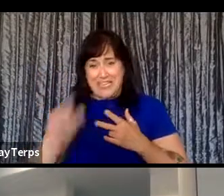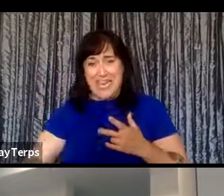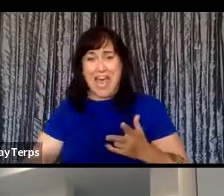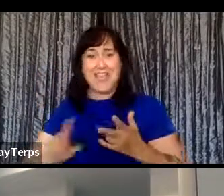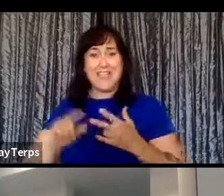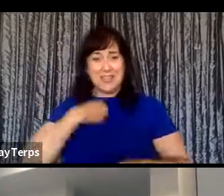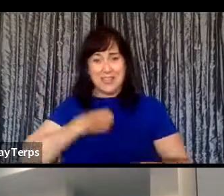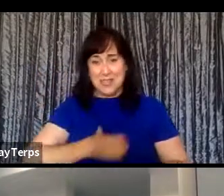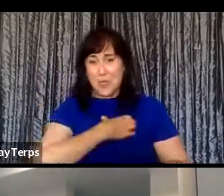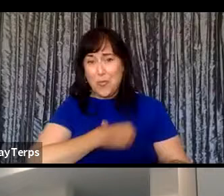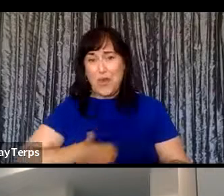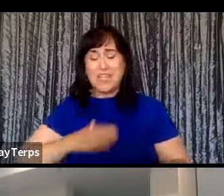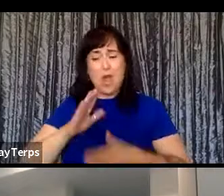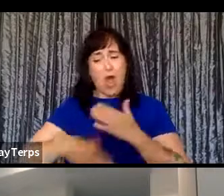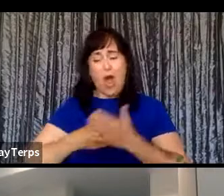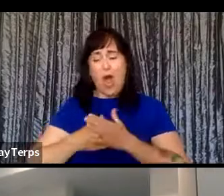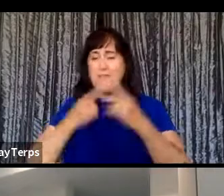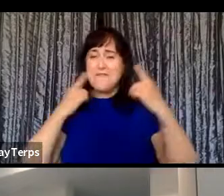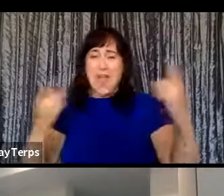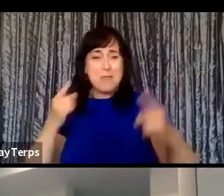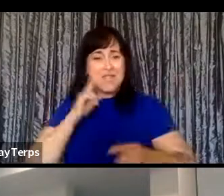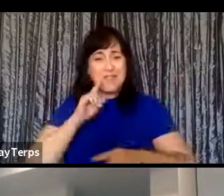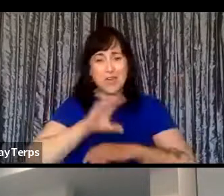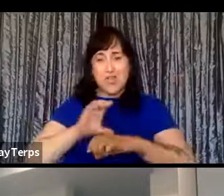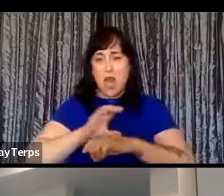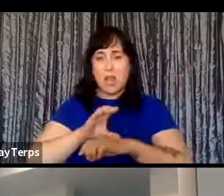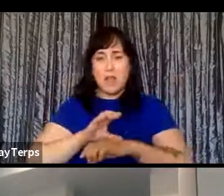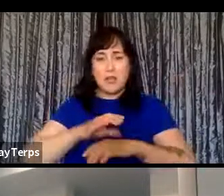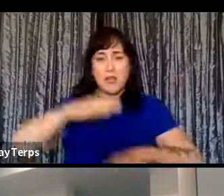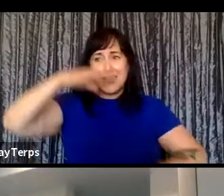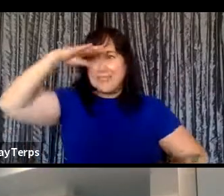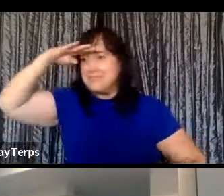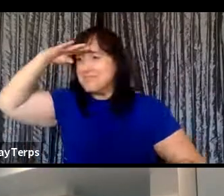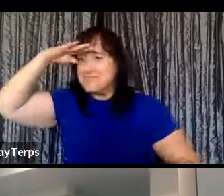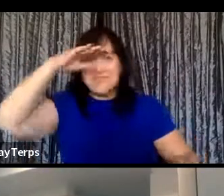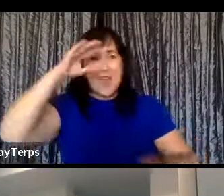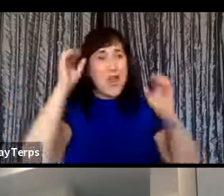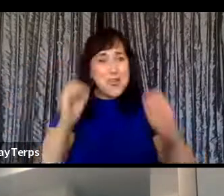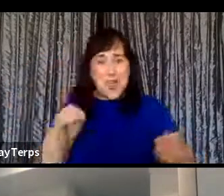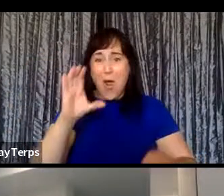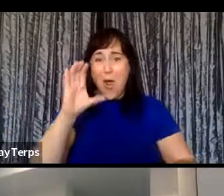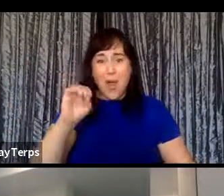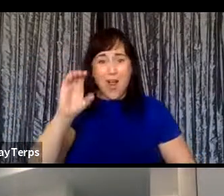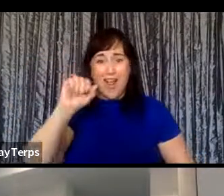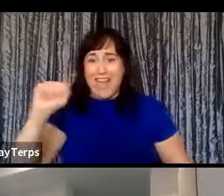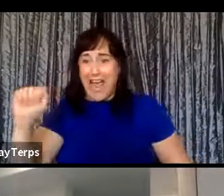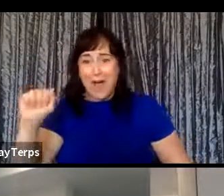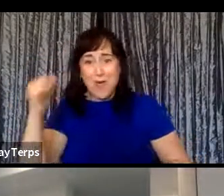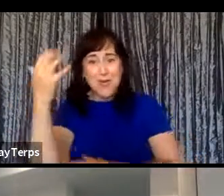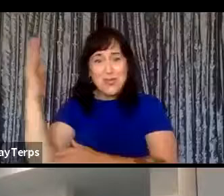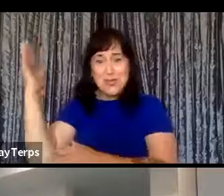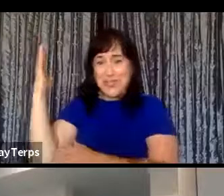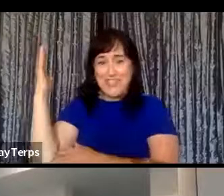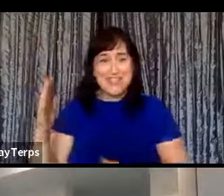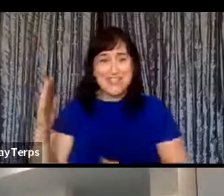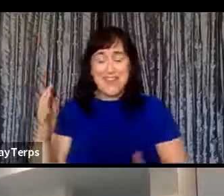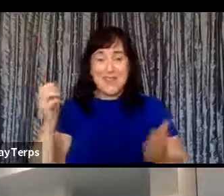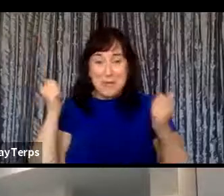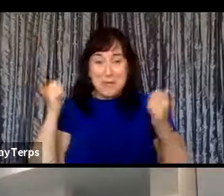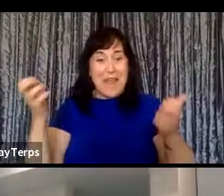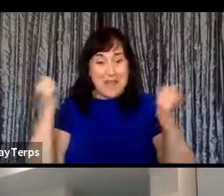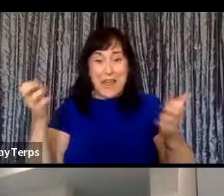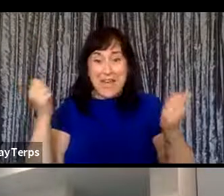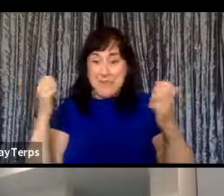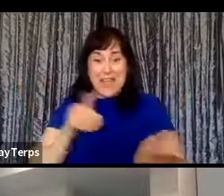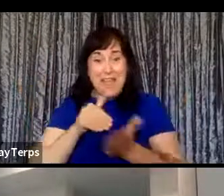chocolate, not a single cacao tree for miles. Sorry, thousands of miles. Sorry, tens of thousands of miles. Let me just get that right.